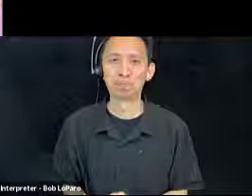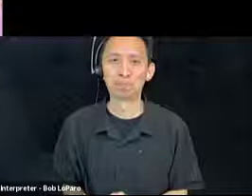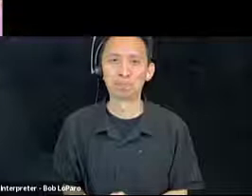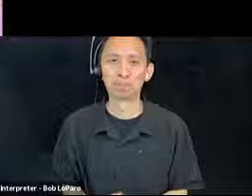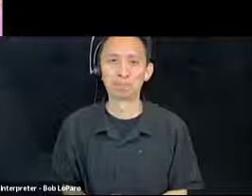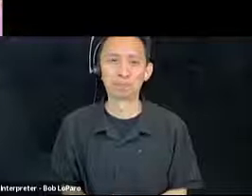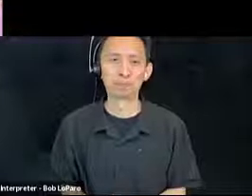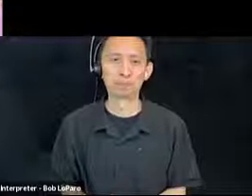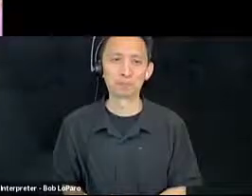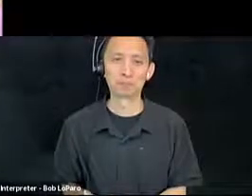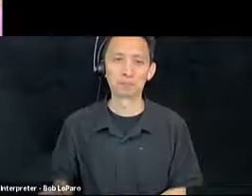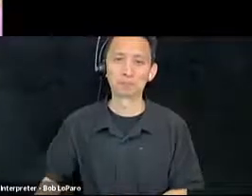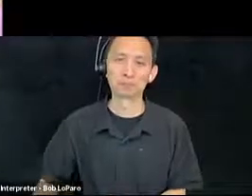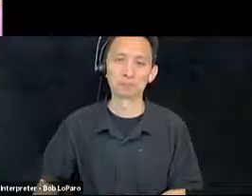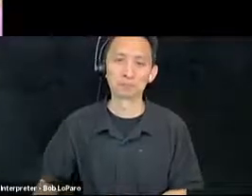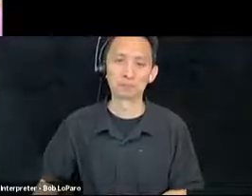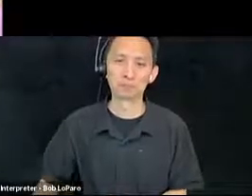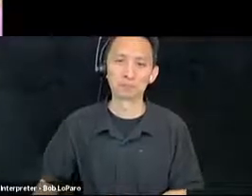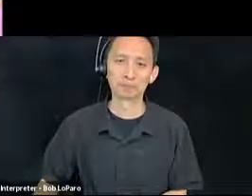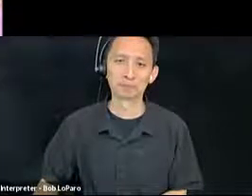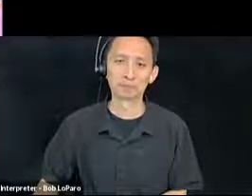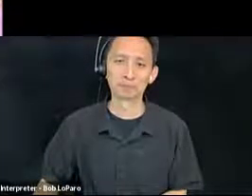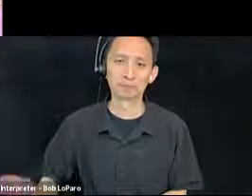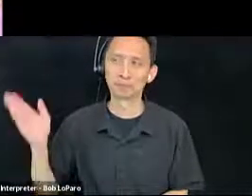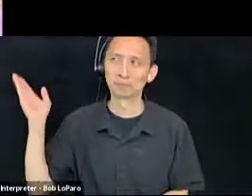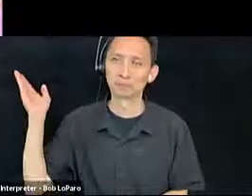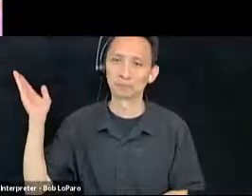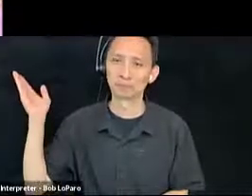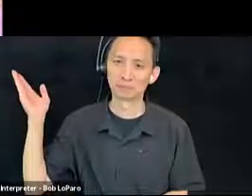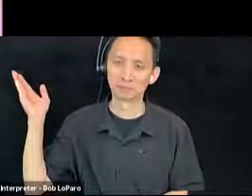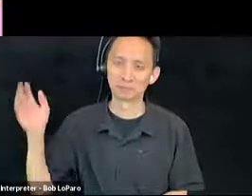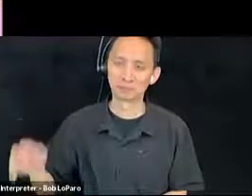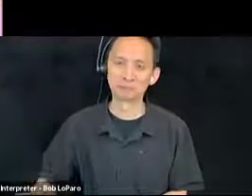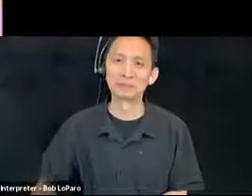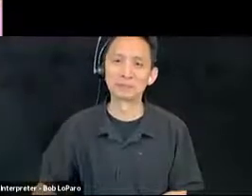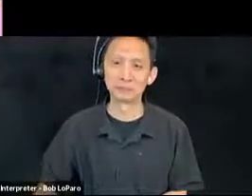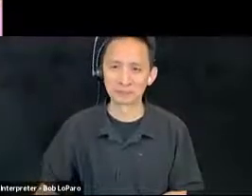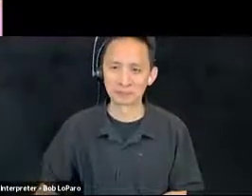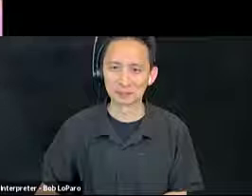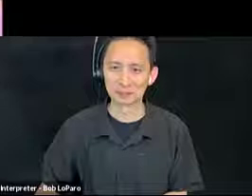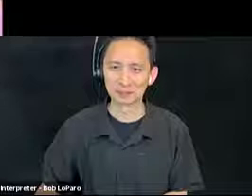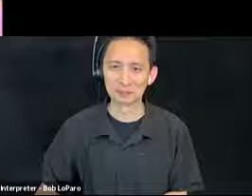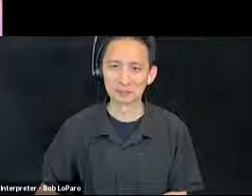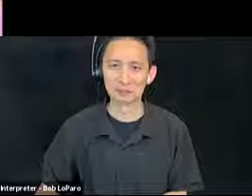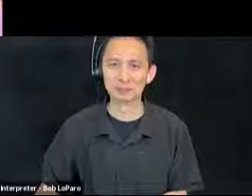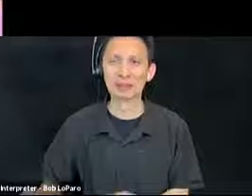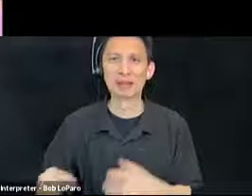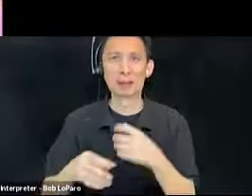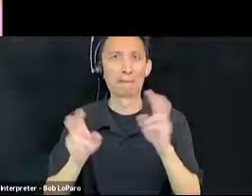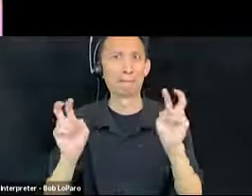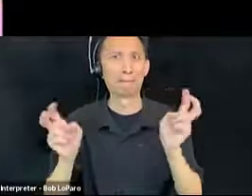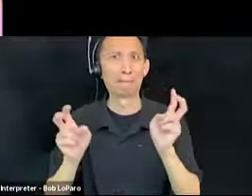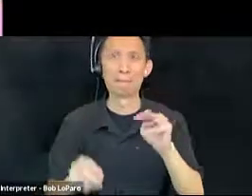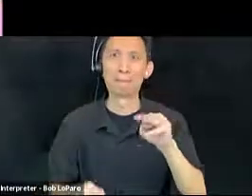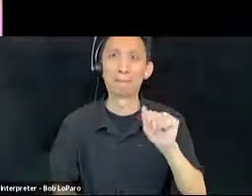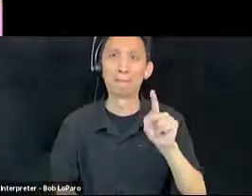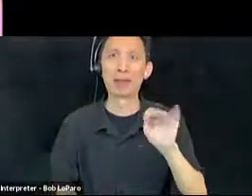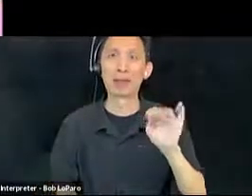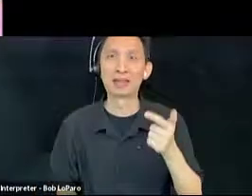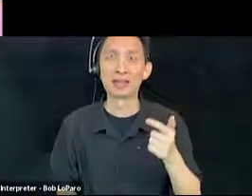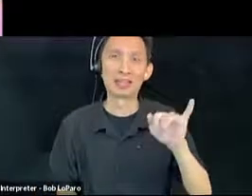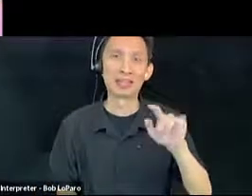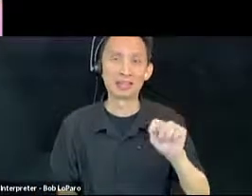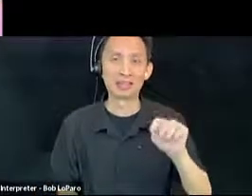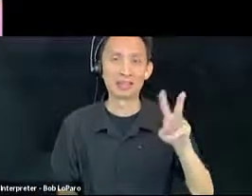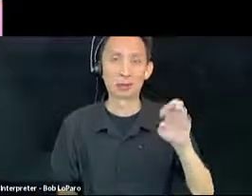And then the next piece is just making it work. So I've said it a couple of times, let the child set the pace. I know we heard David Brown talk